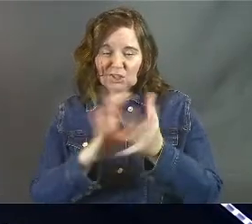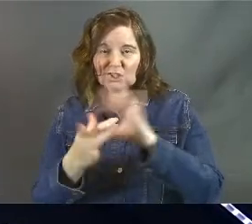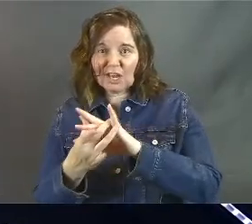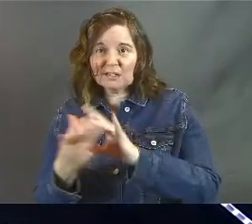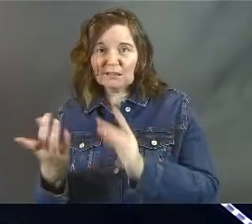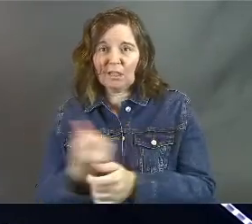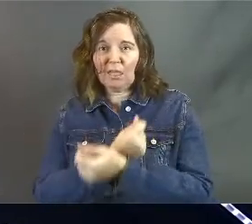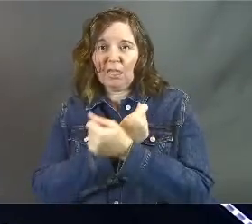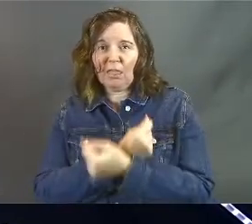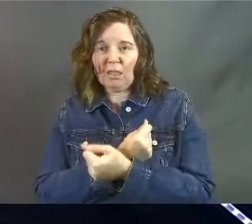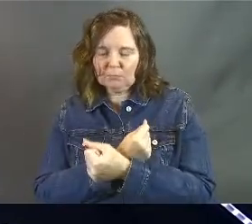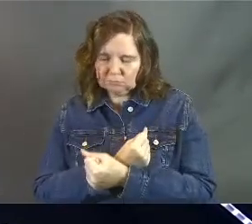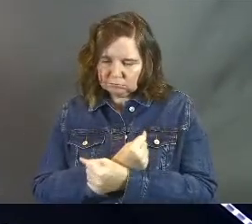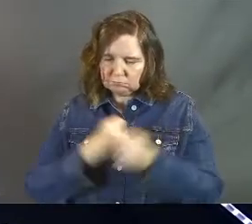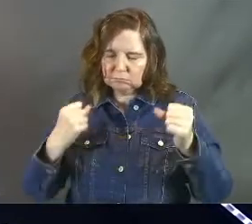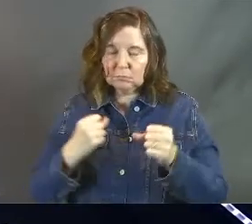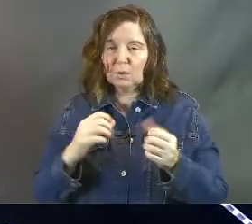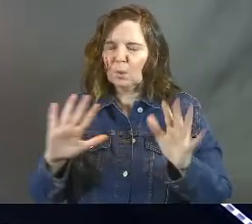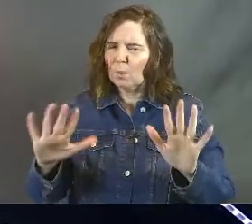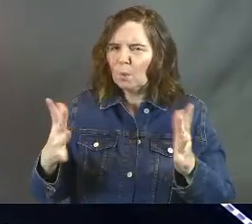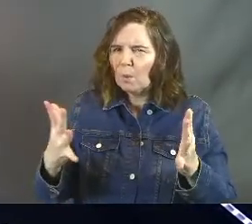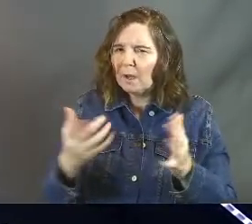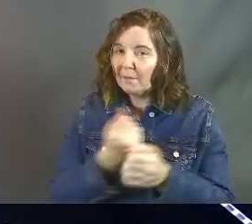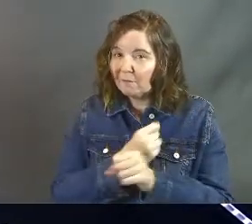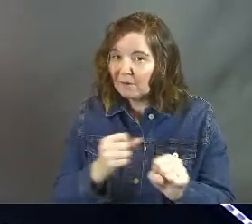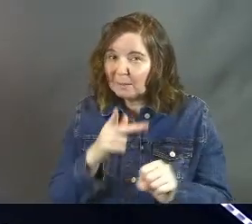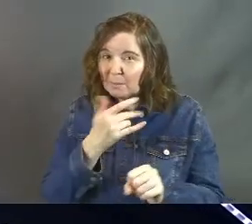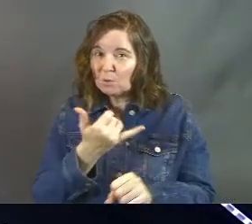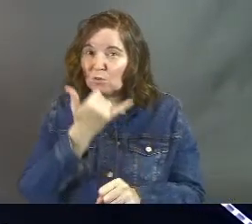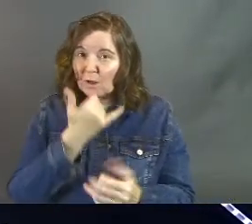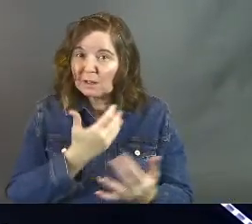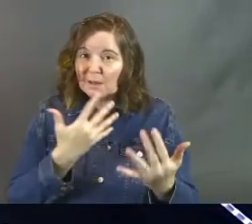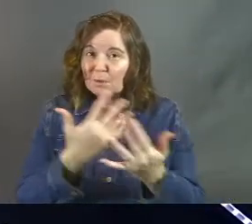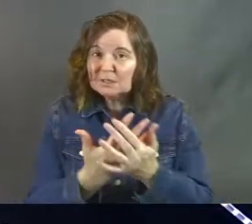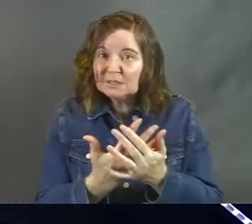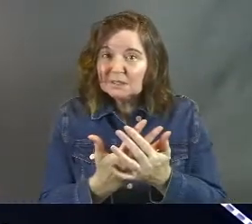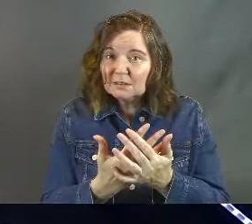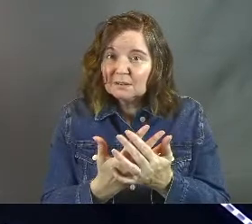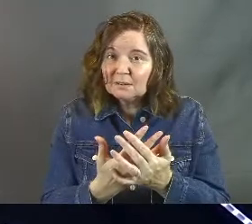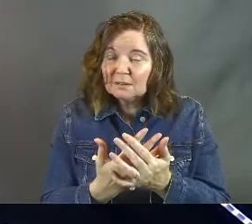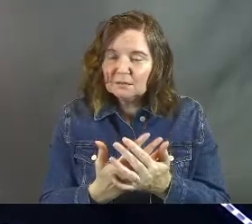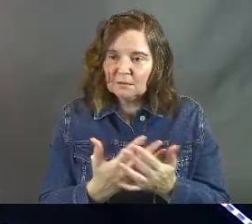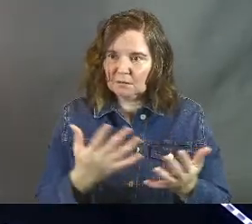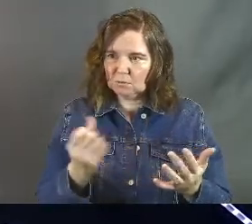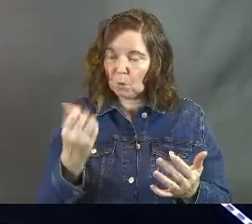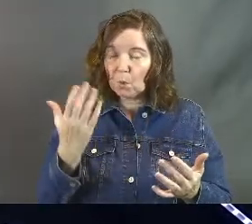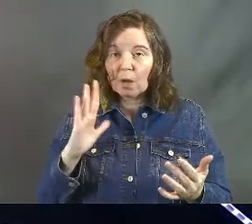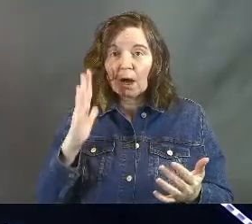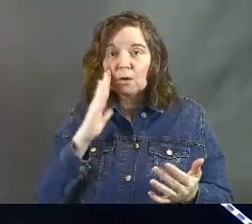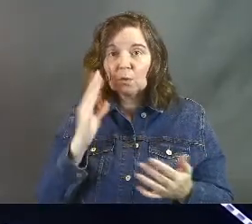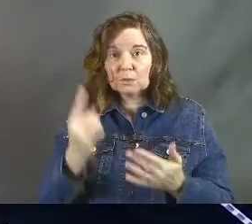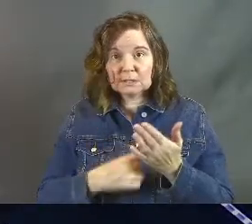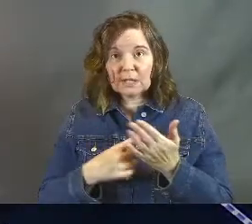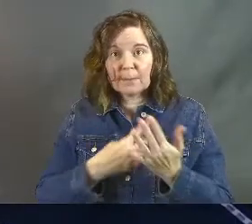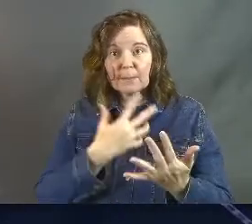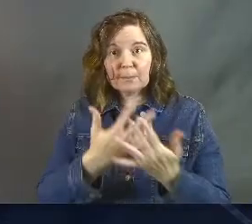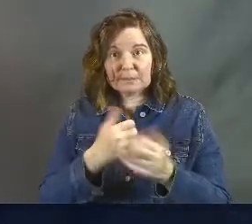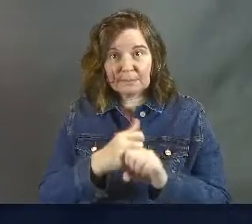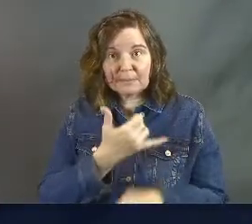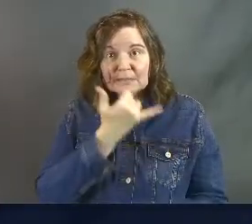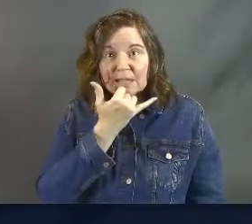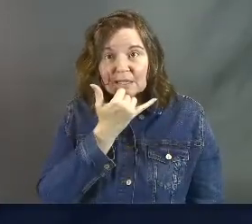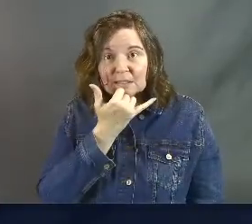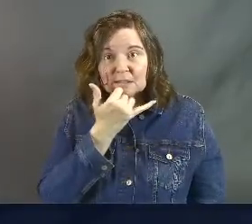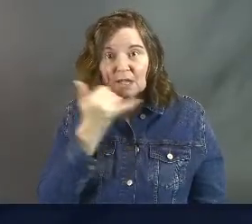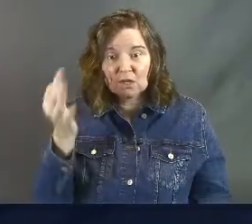people. Hold on. Free those who are wrongly imprisoned? Wait, so God knows that sometimes prisons make